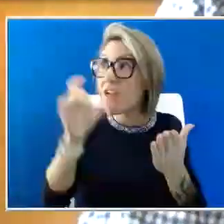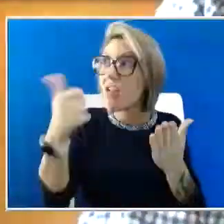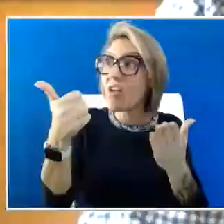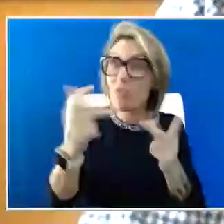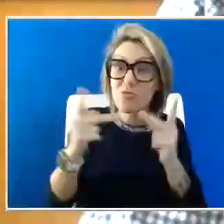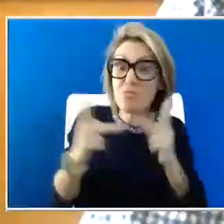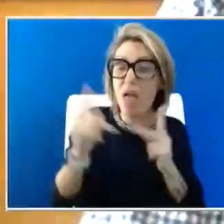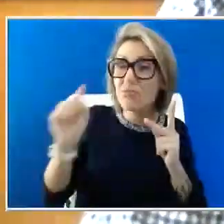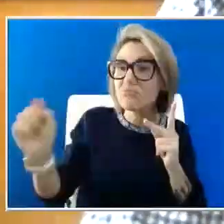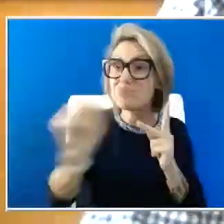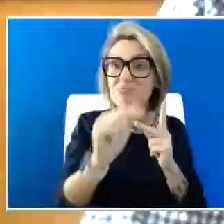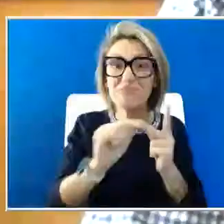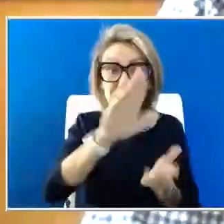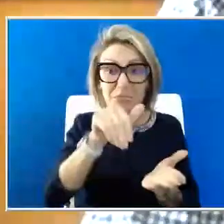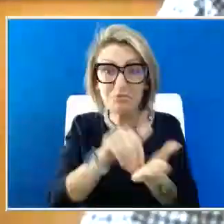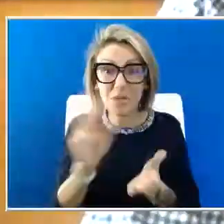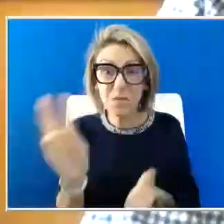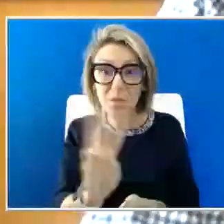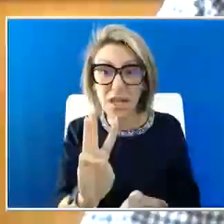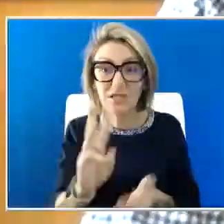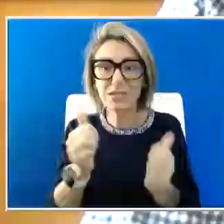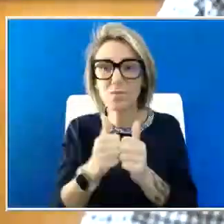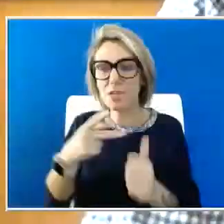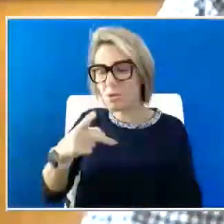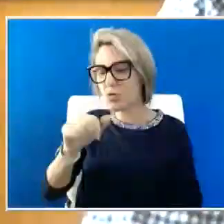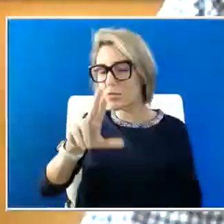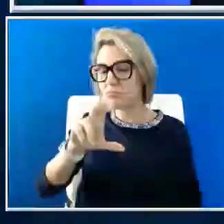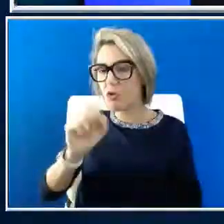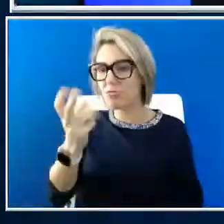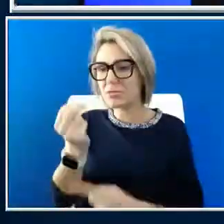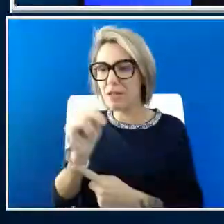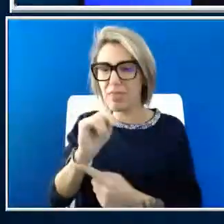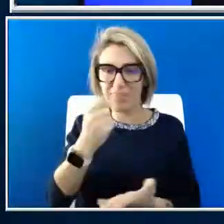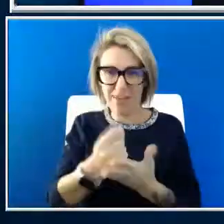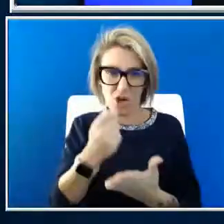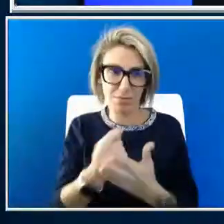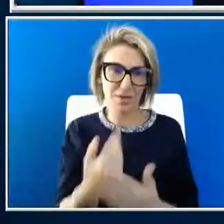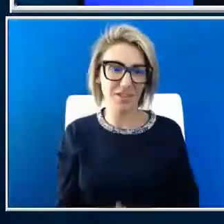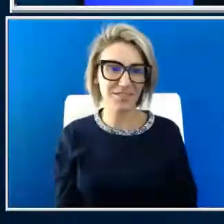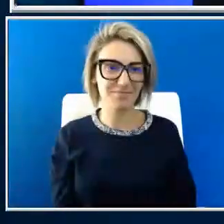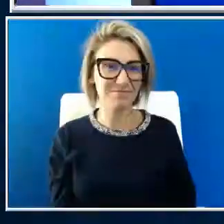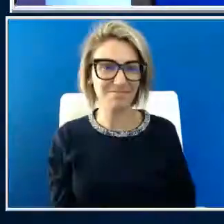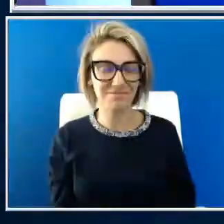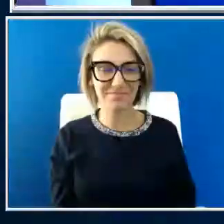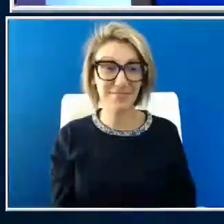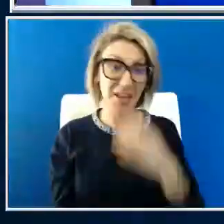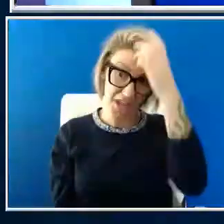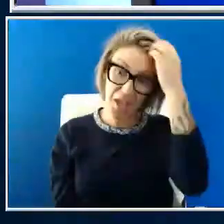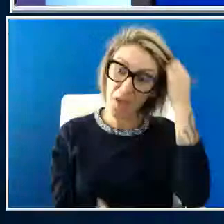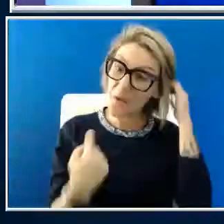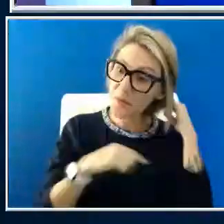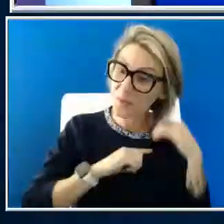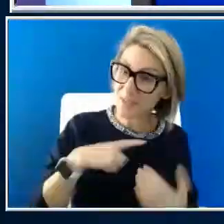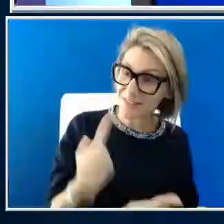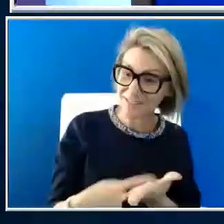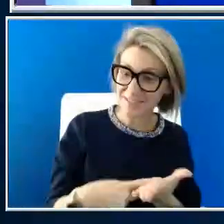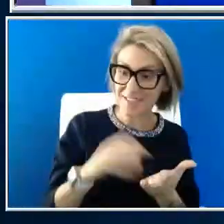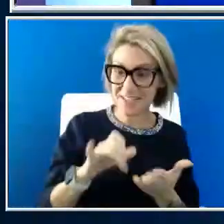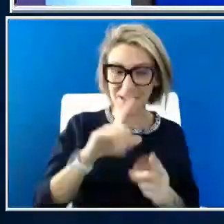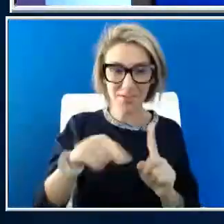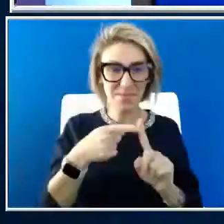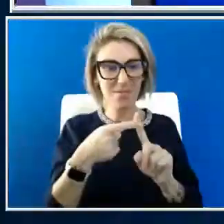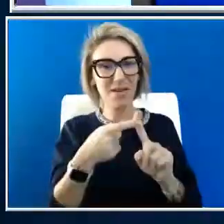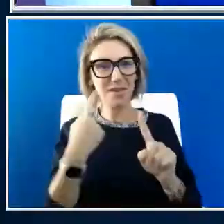the Midwest with proton therapy. And Dr. Chen, we've talked about that as we've talked about when we opened